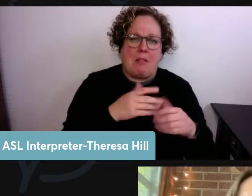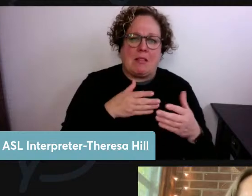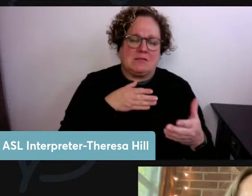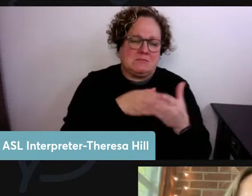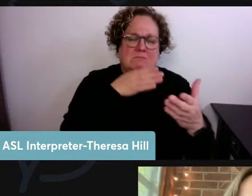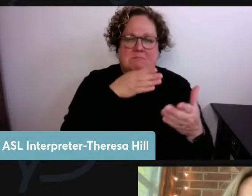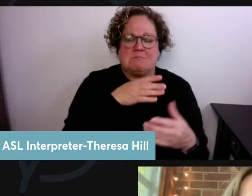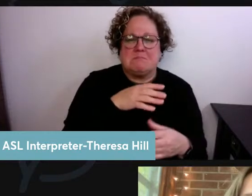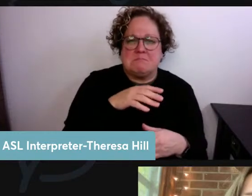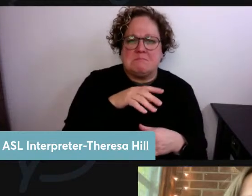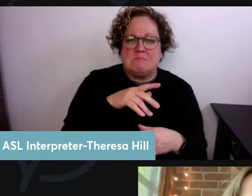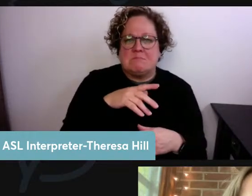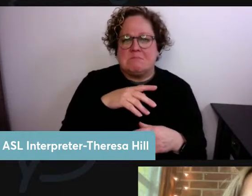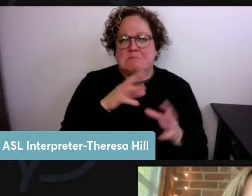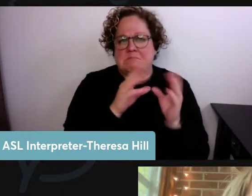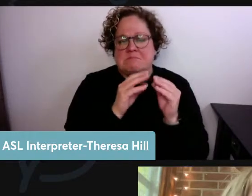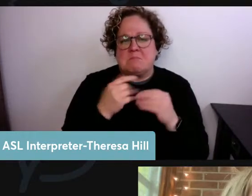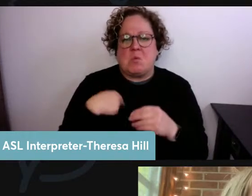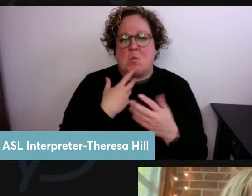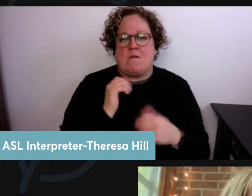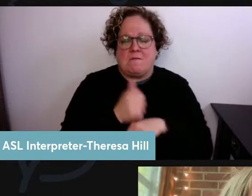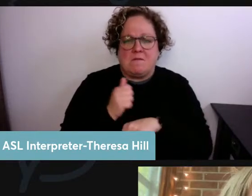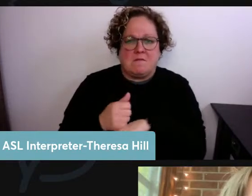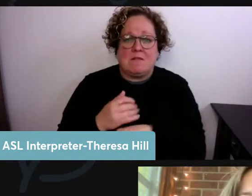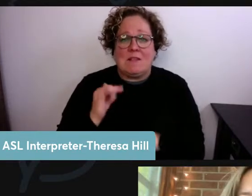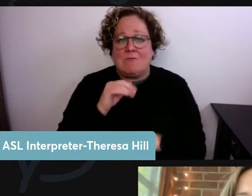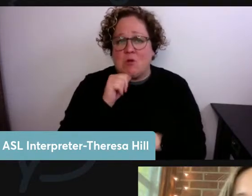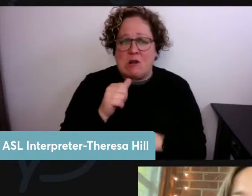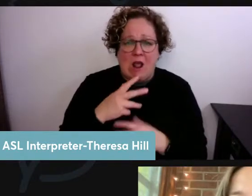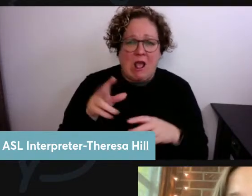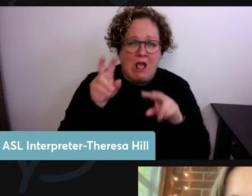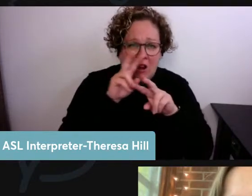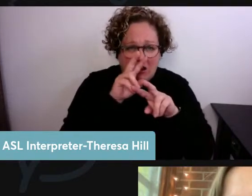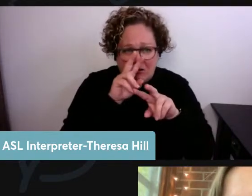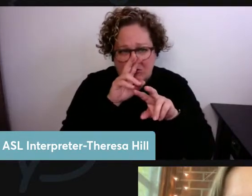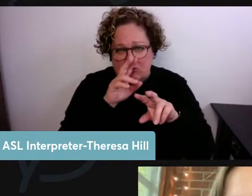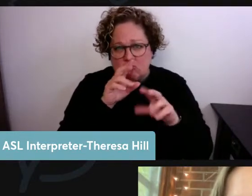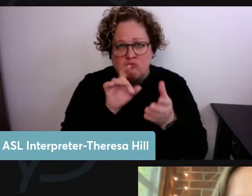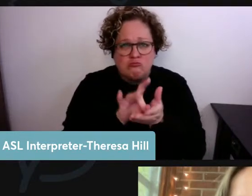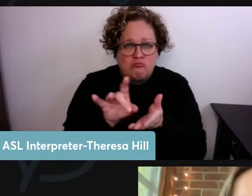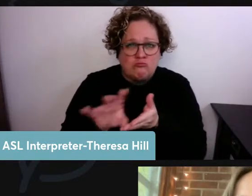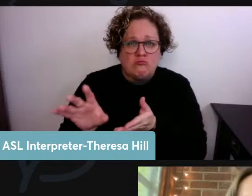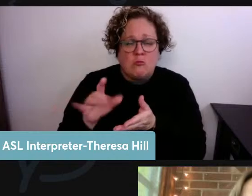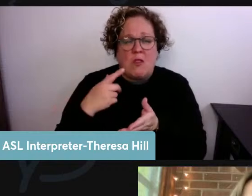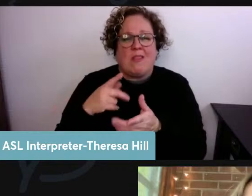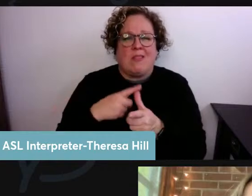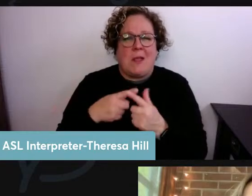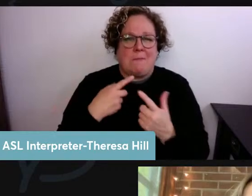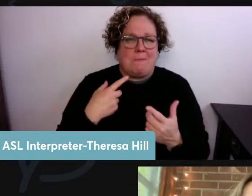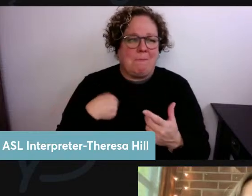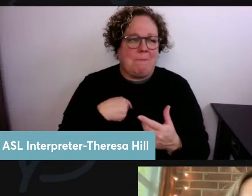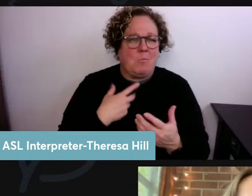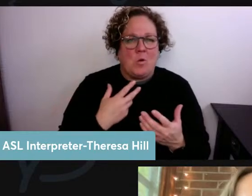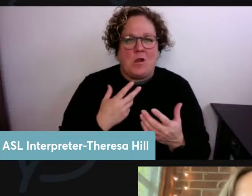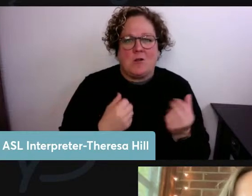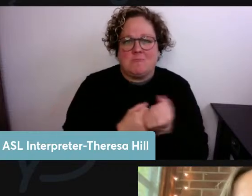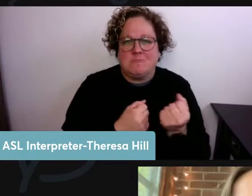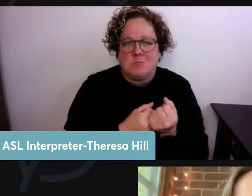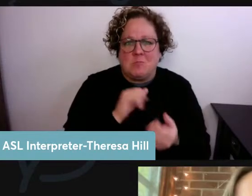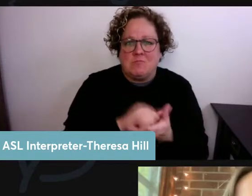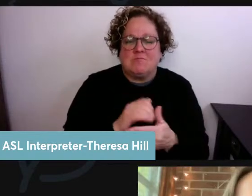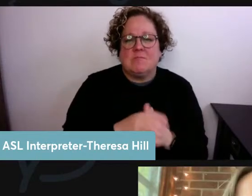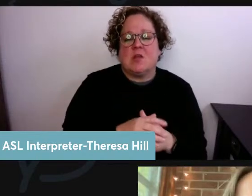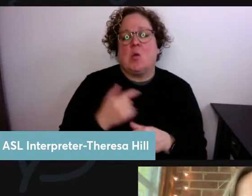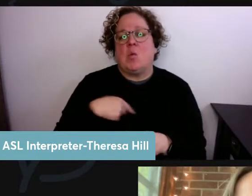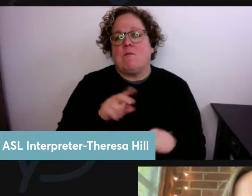if we're not intentionally rooting out ableism, we're likely perpetuating it. And we've also been able to work together